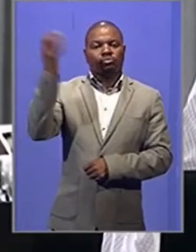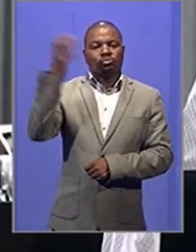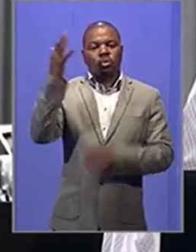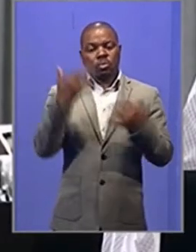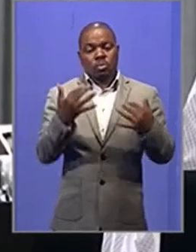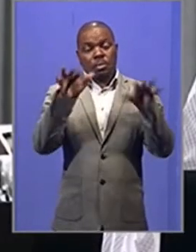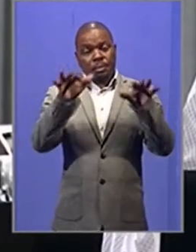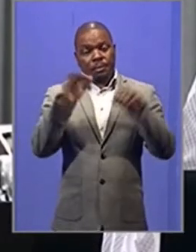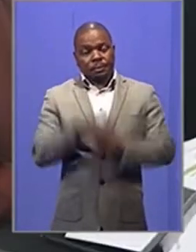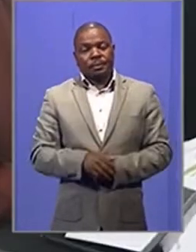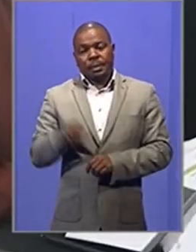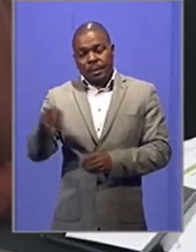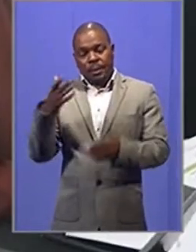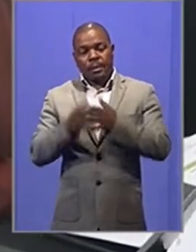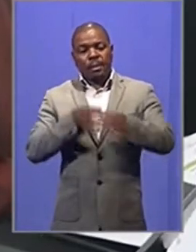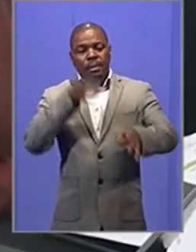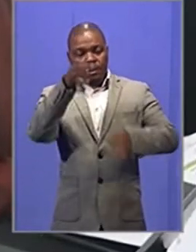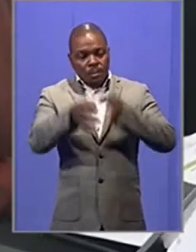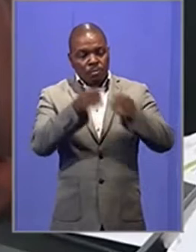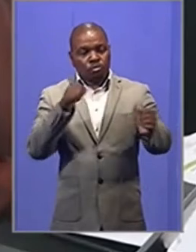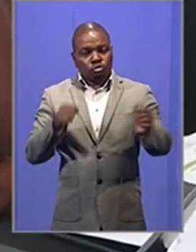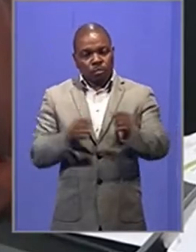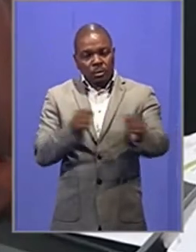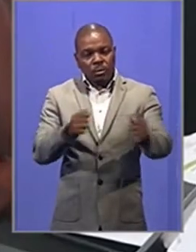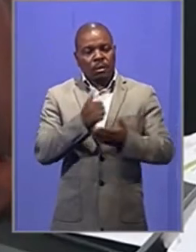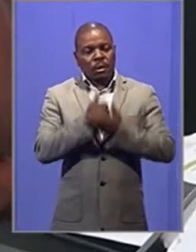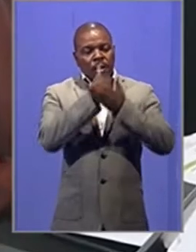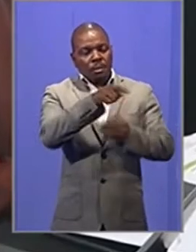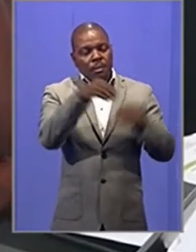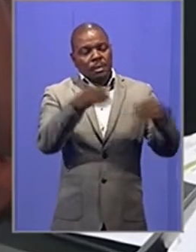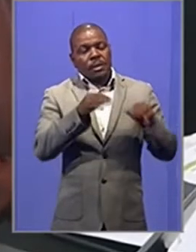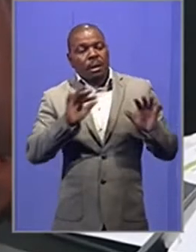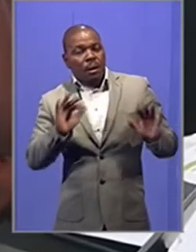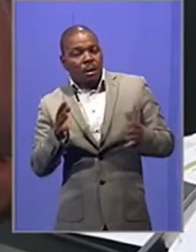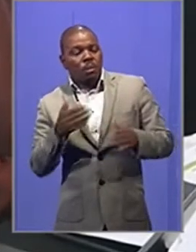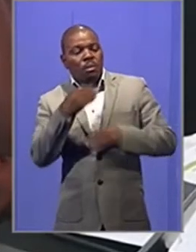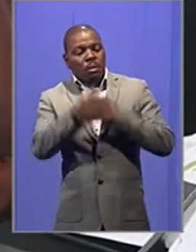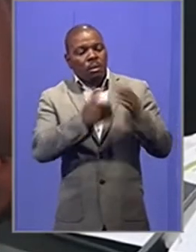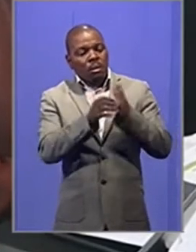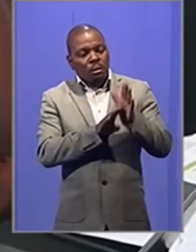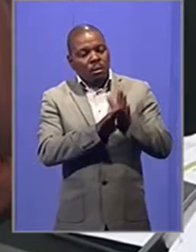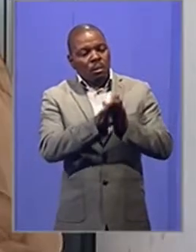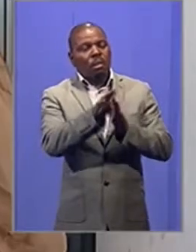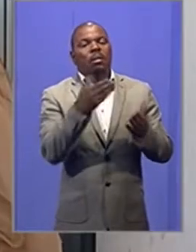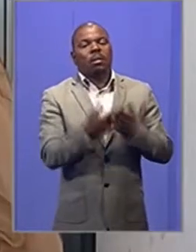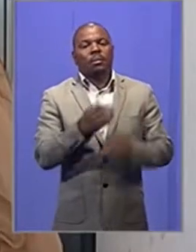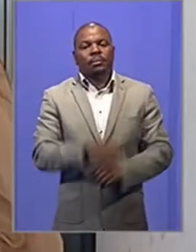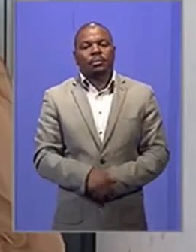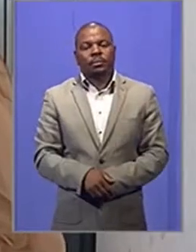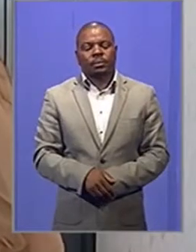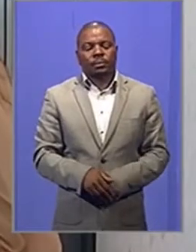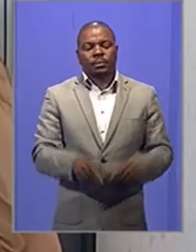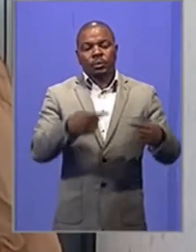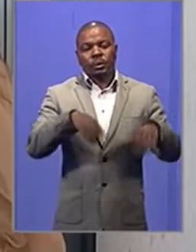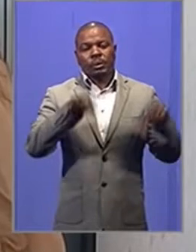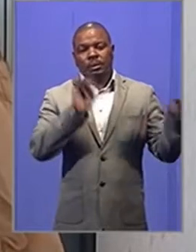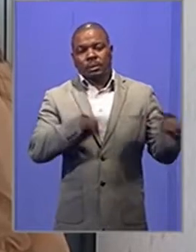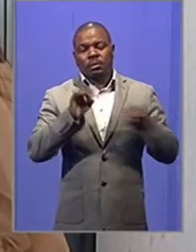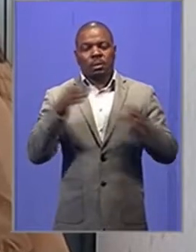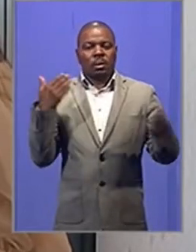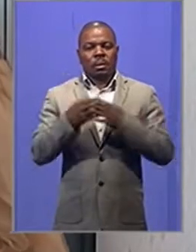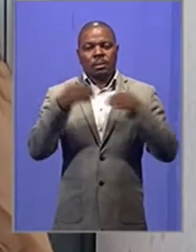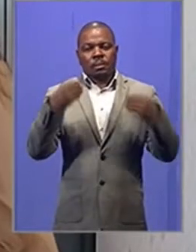e ka tlhalosa maano a leng gona go thusa mofama ono go itharabologelwa. Re safarile re le di business owners in